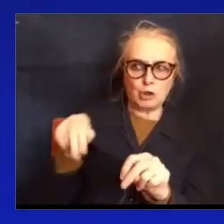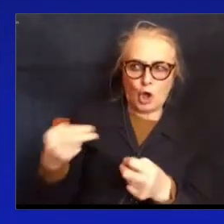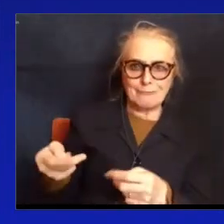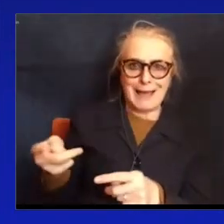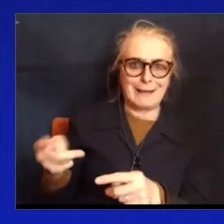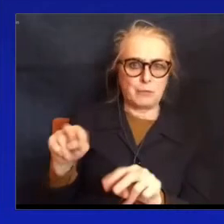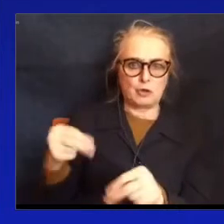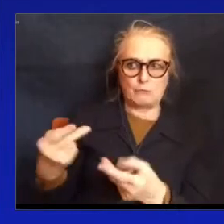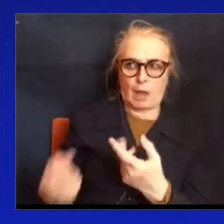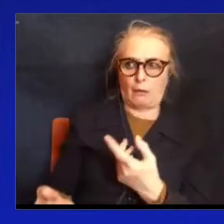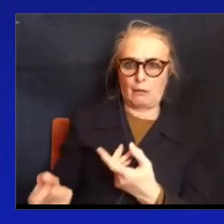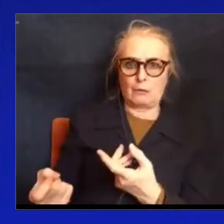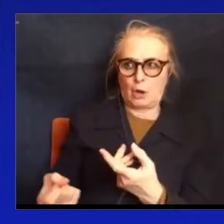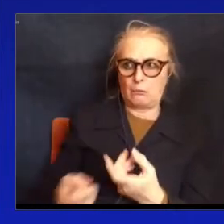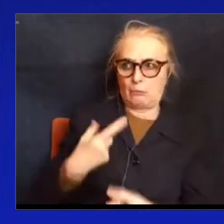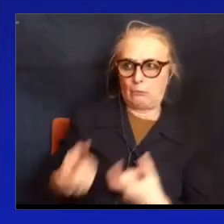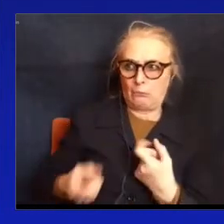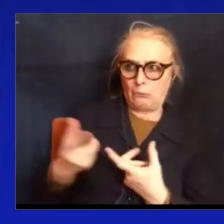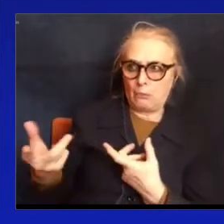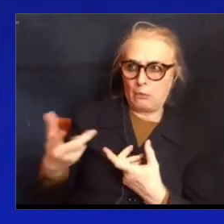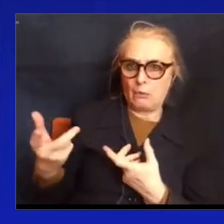from a vaccine. And